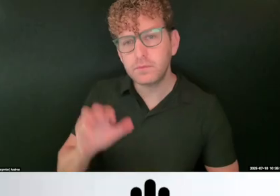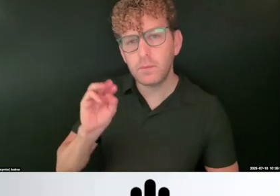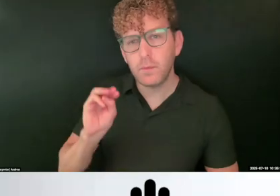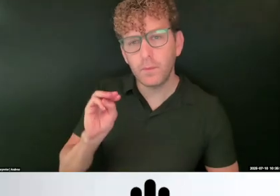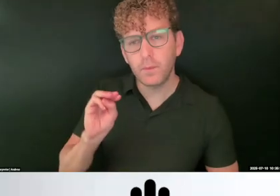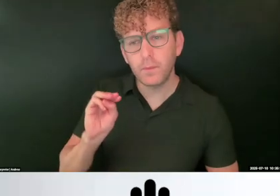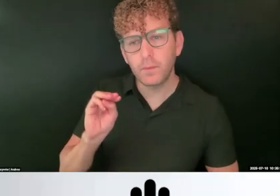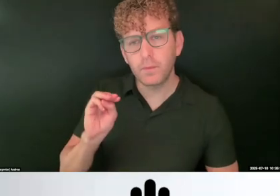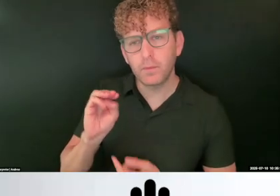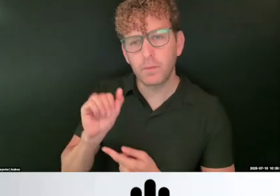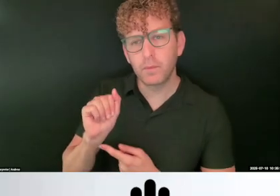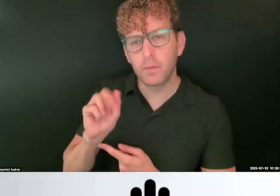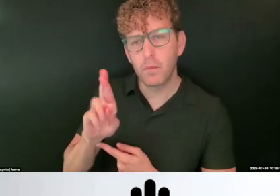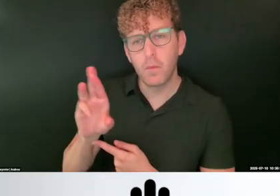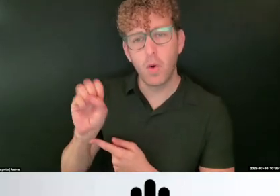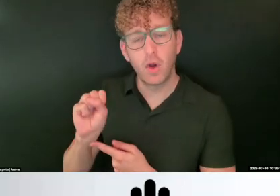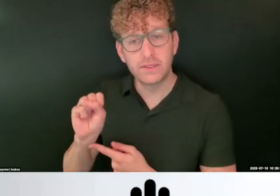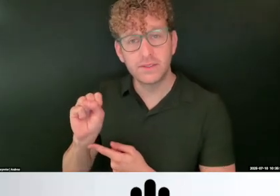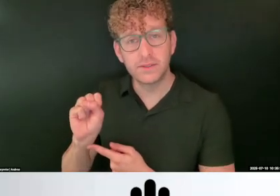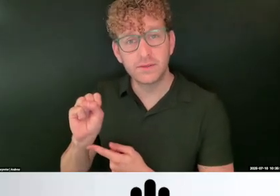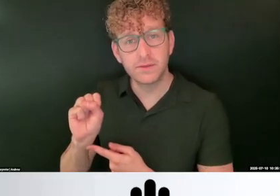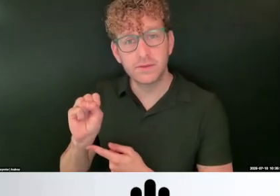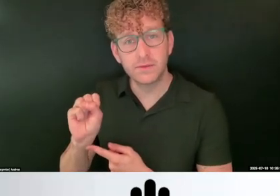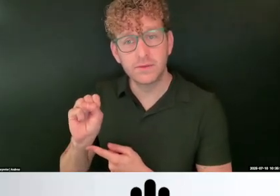Green Mars Wu, please go ahead.